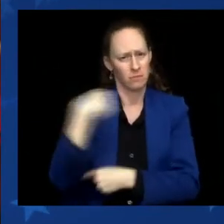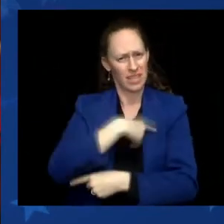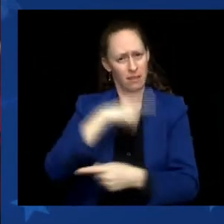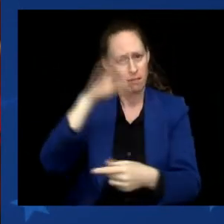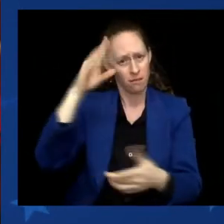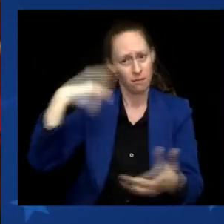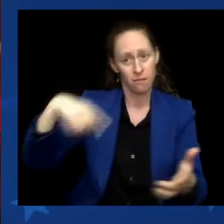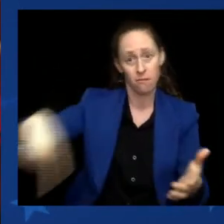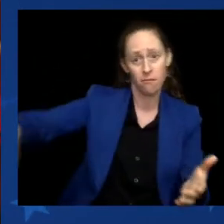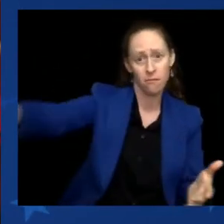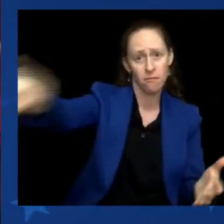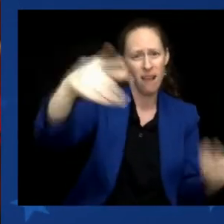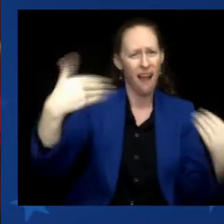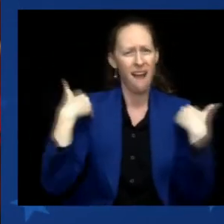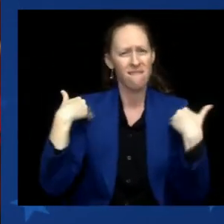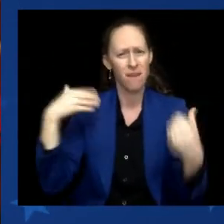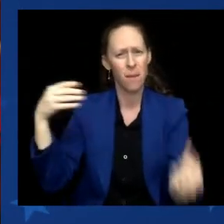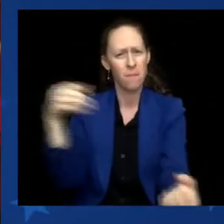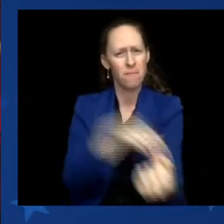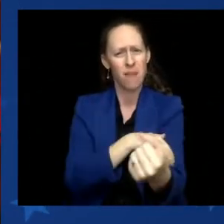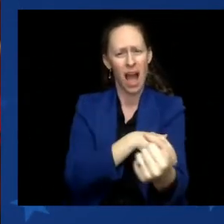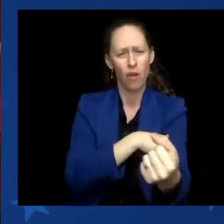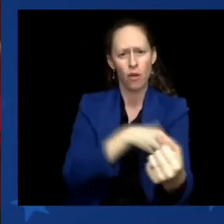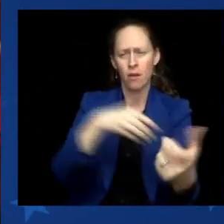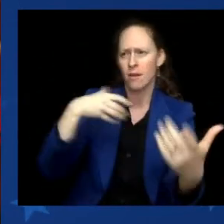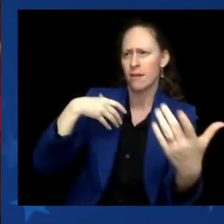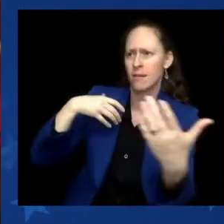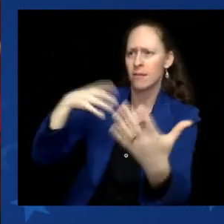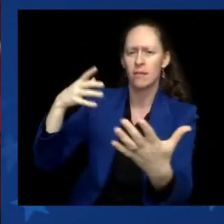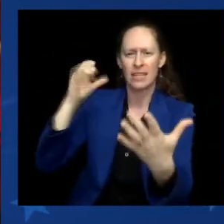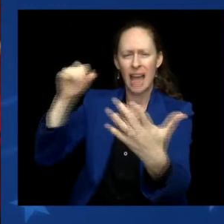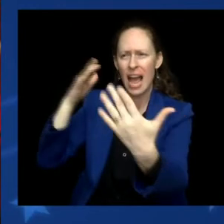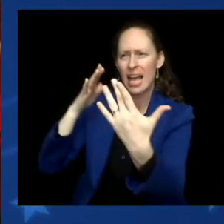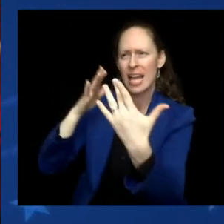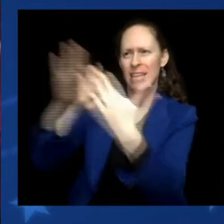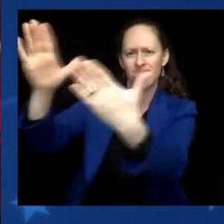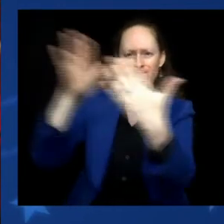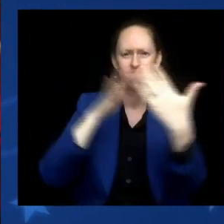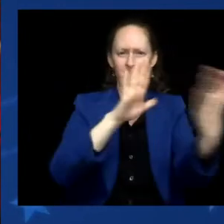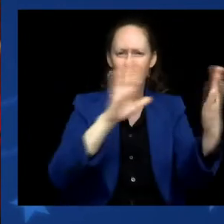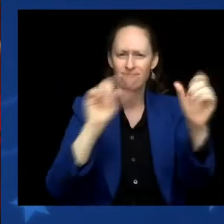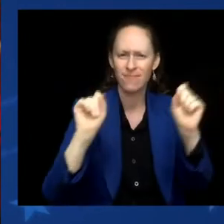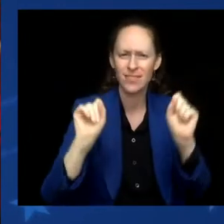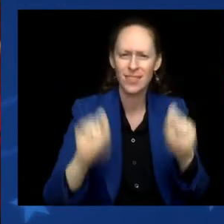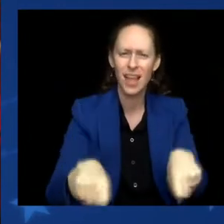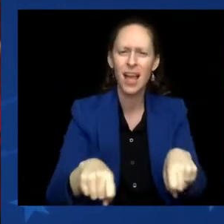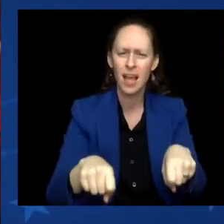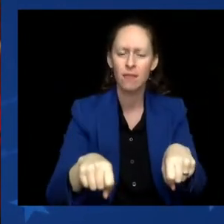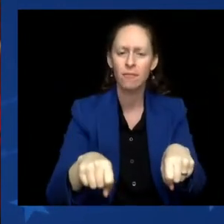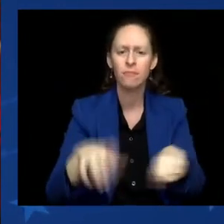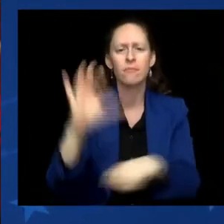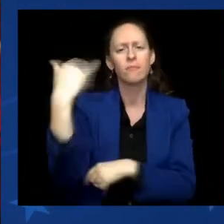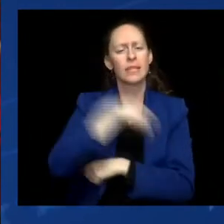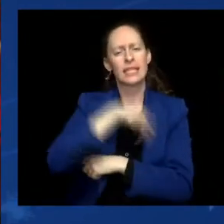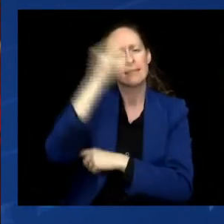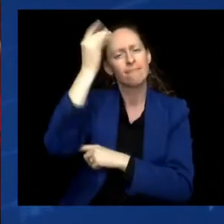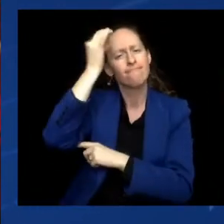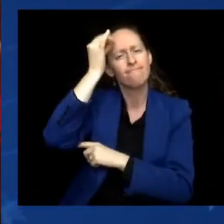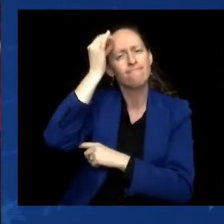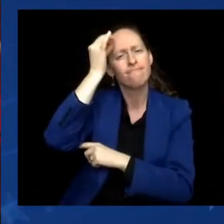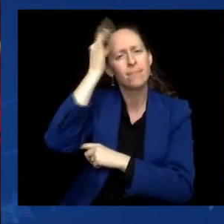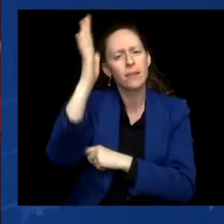of us if only we choose it. We must never forget we, the